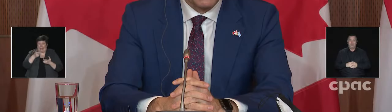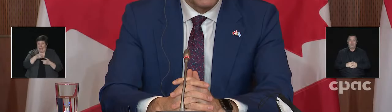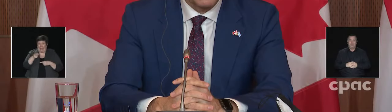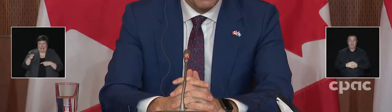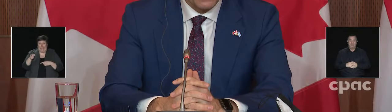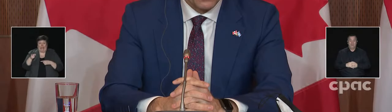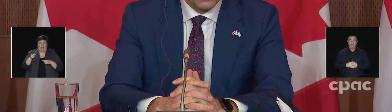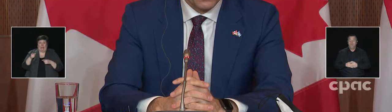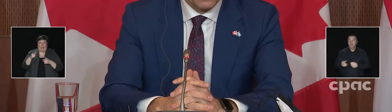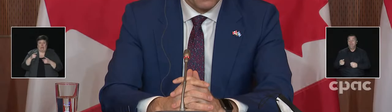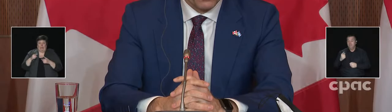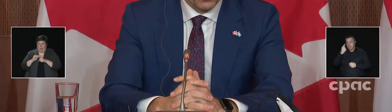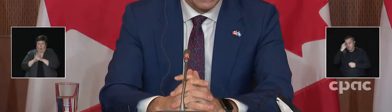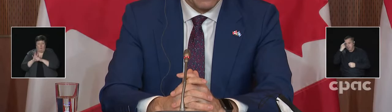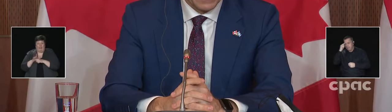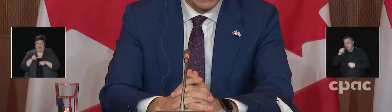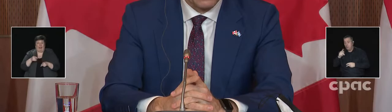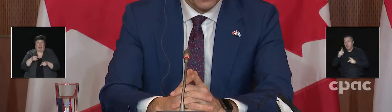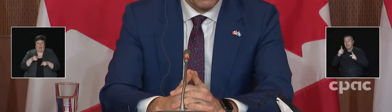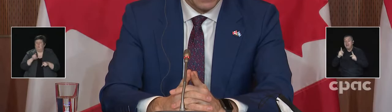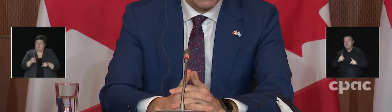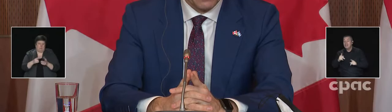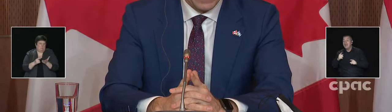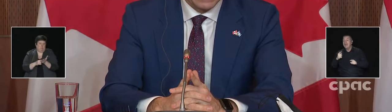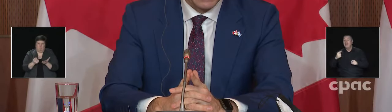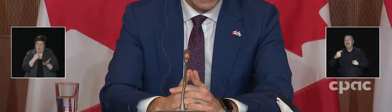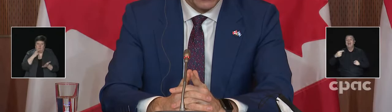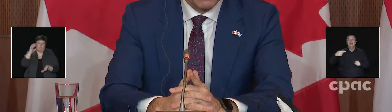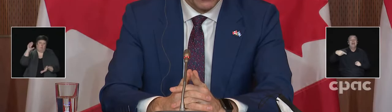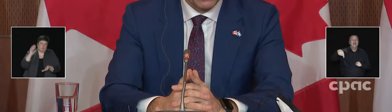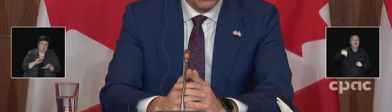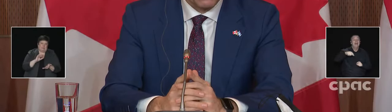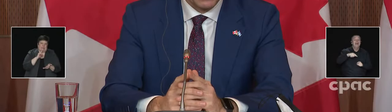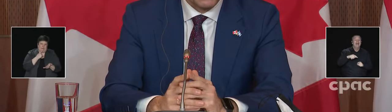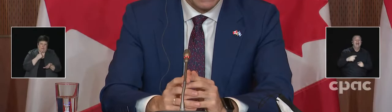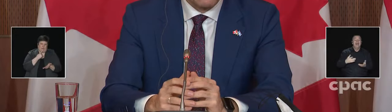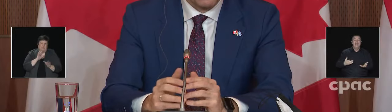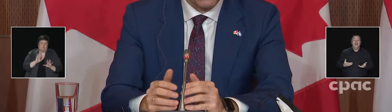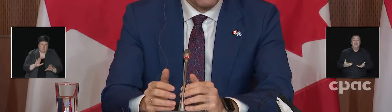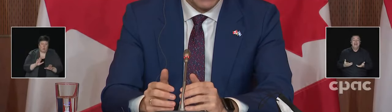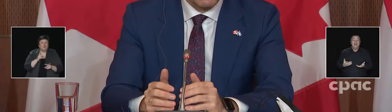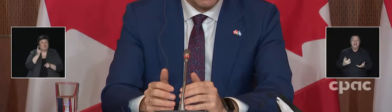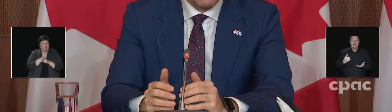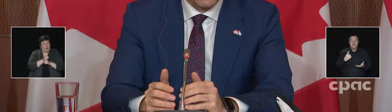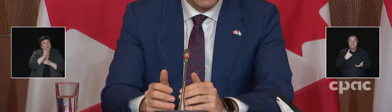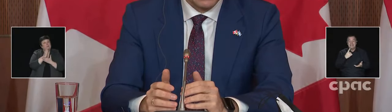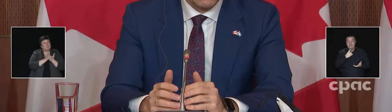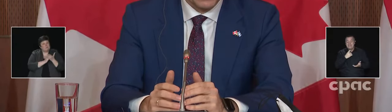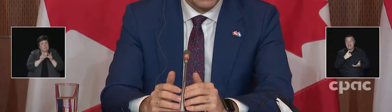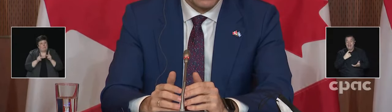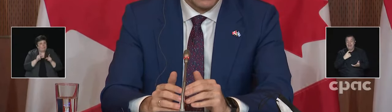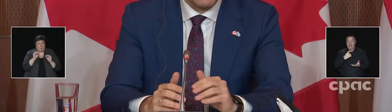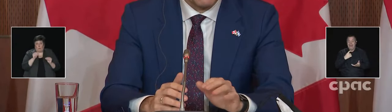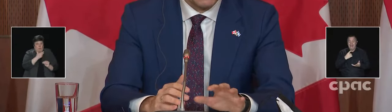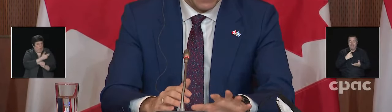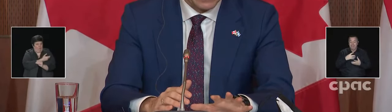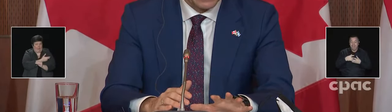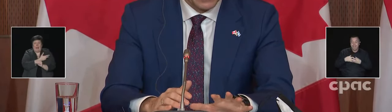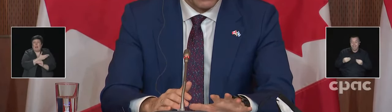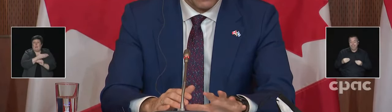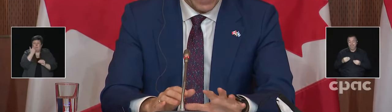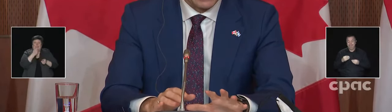people will have gained from being vaccinated. Now, you don't want to have to use that pill if you can instead